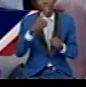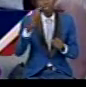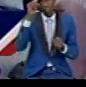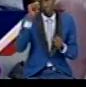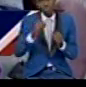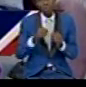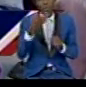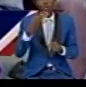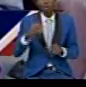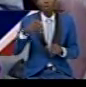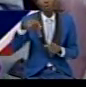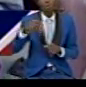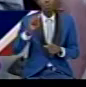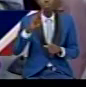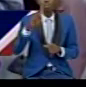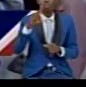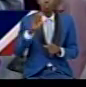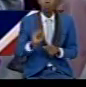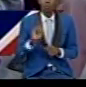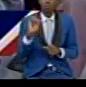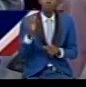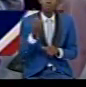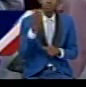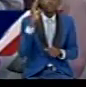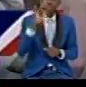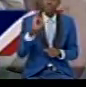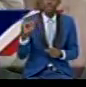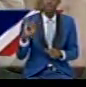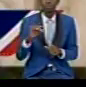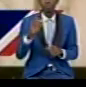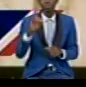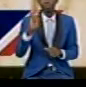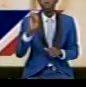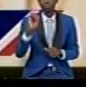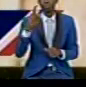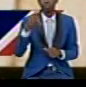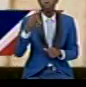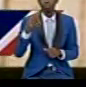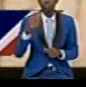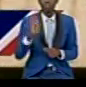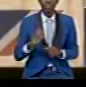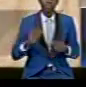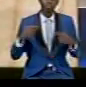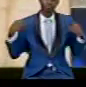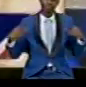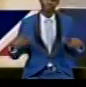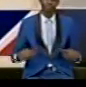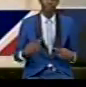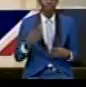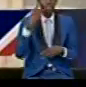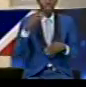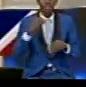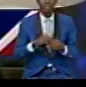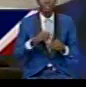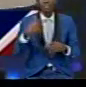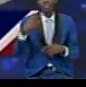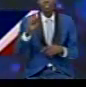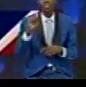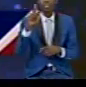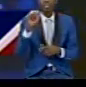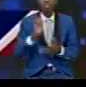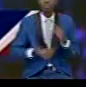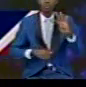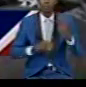Paul's preaching despite affliction. Look at verse 13 of Galatians chapter 4. You